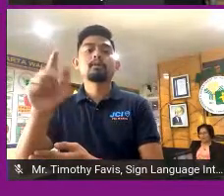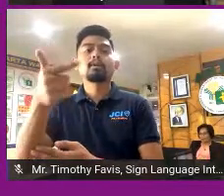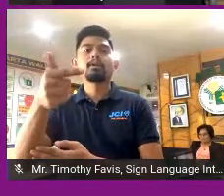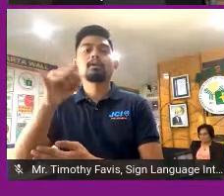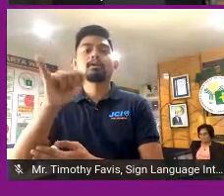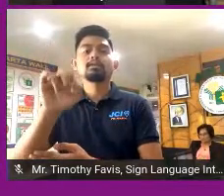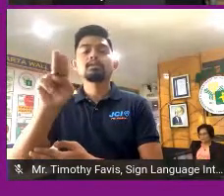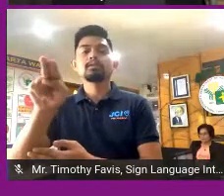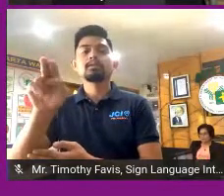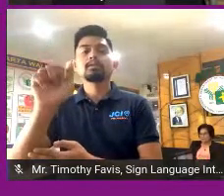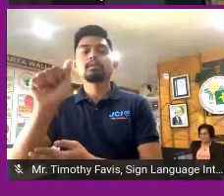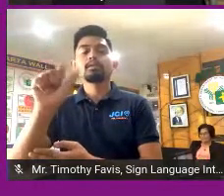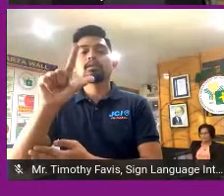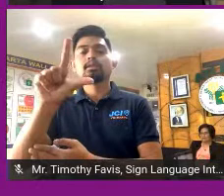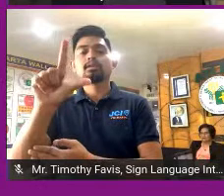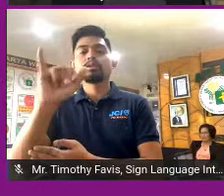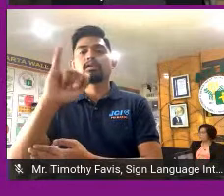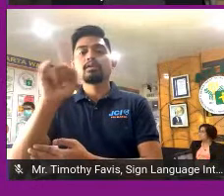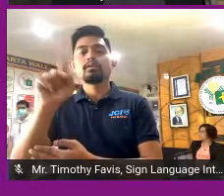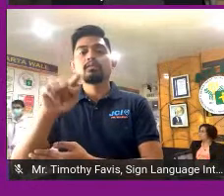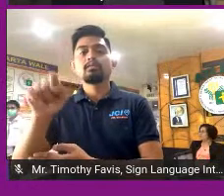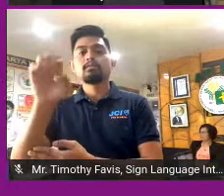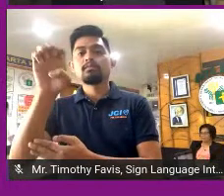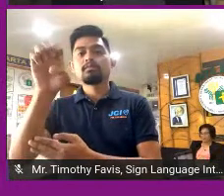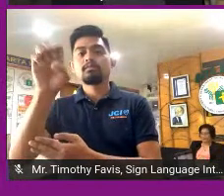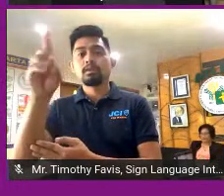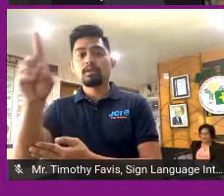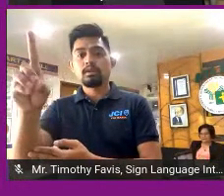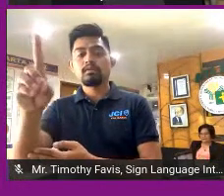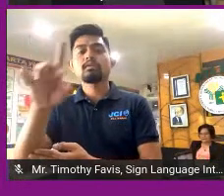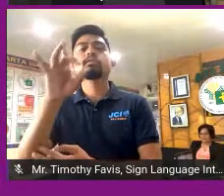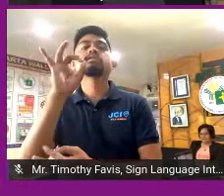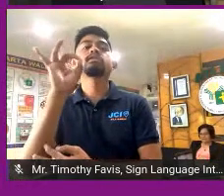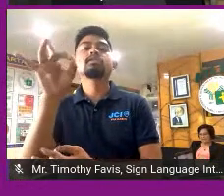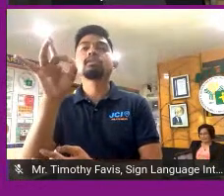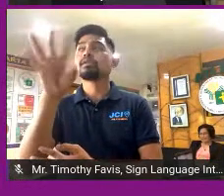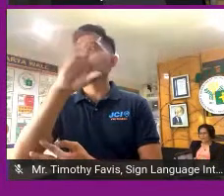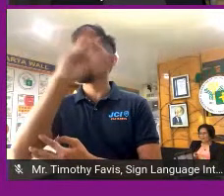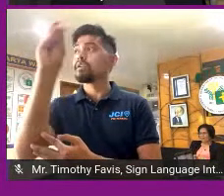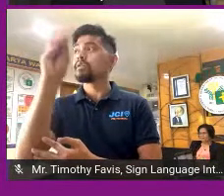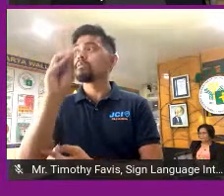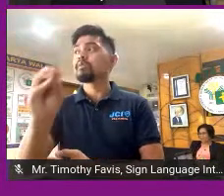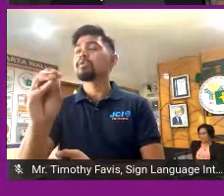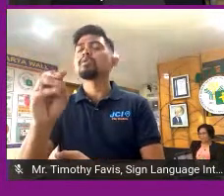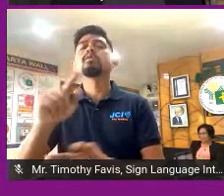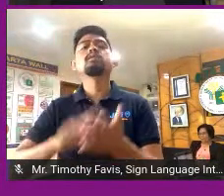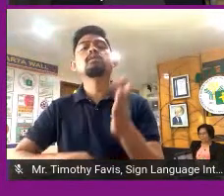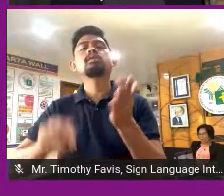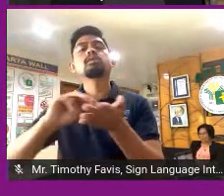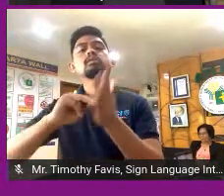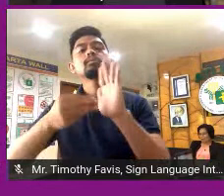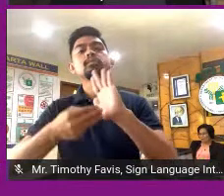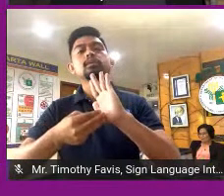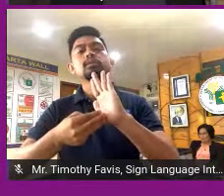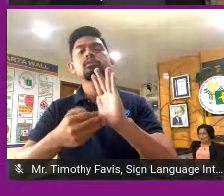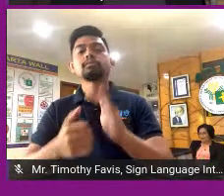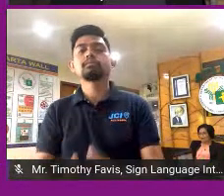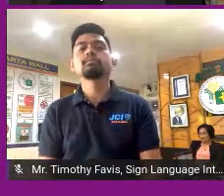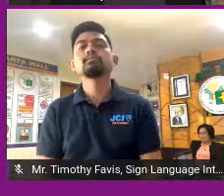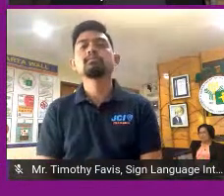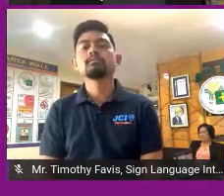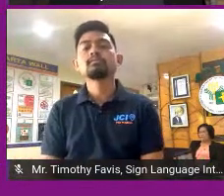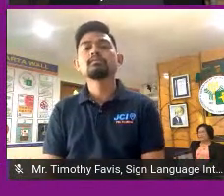constituents belongs to this 80%, which is marginalized. Ano ang ibig sabihin po nito?